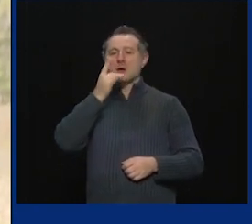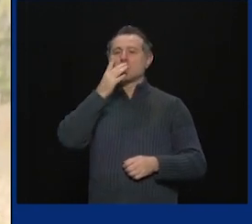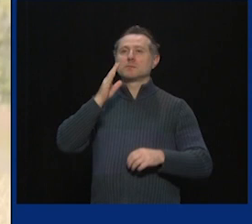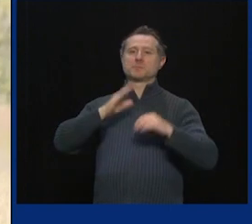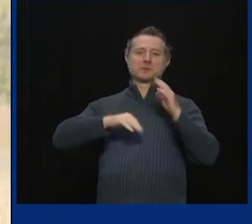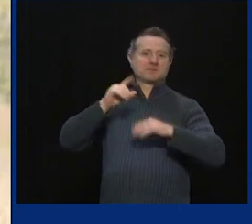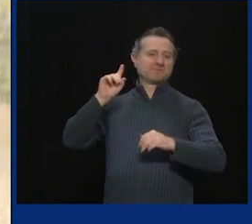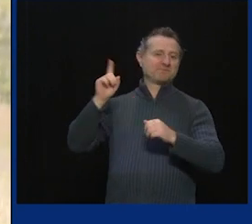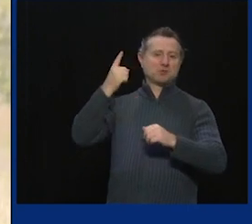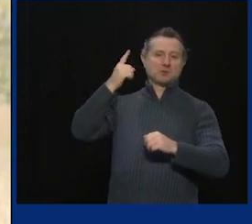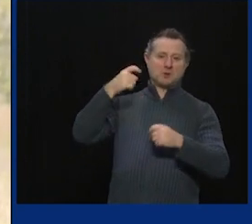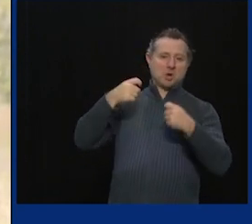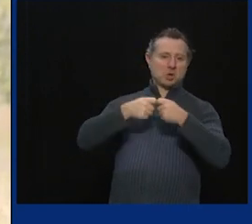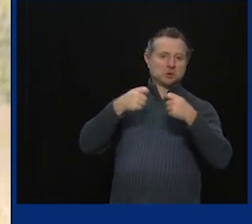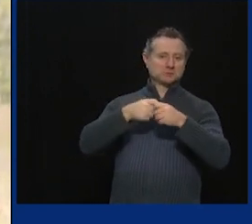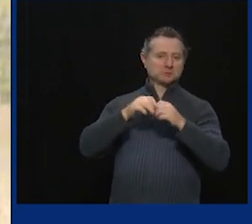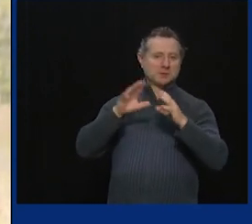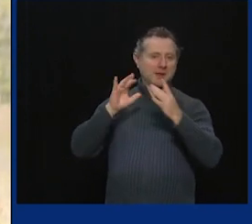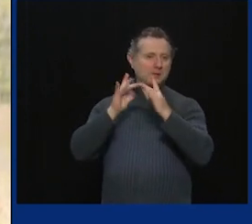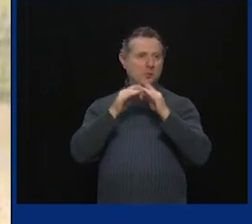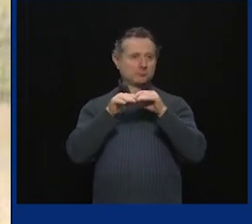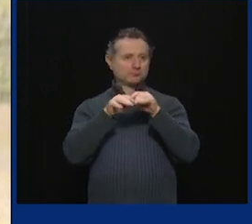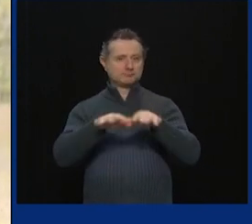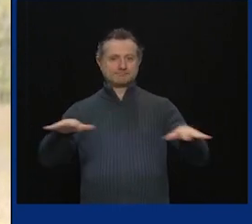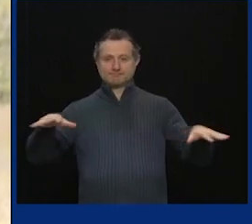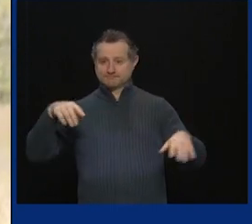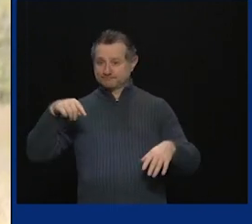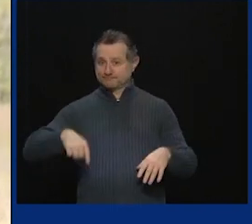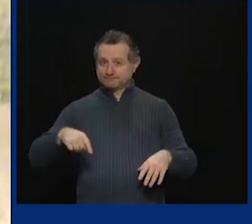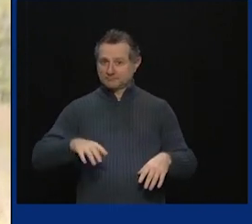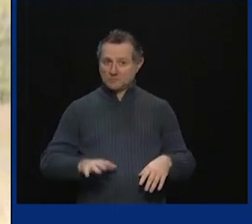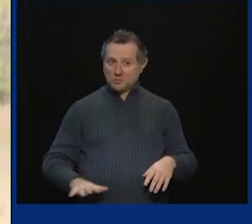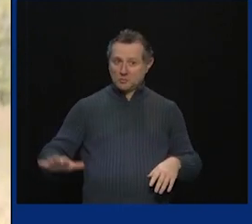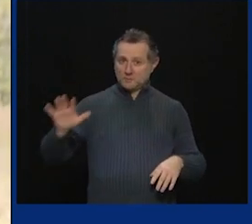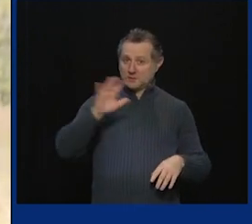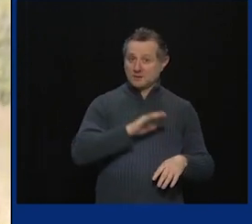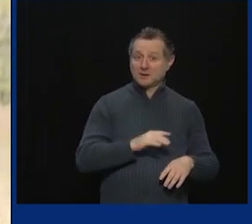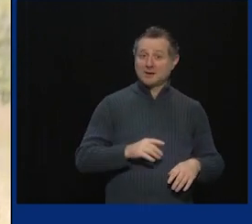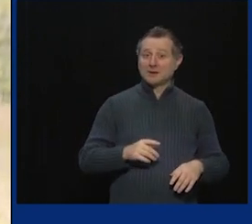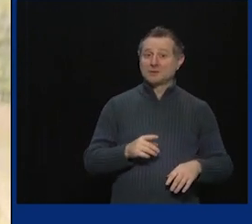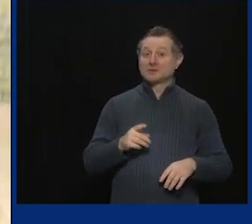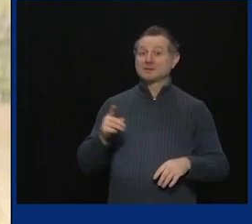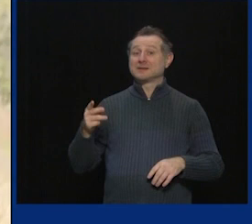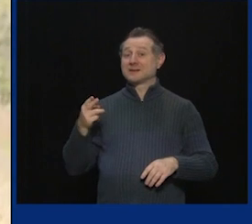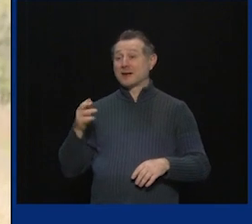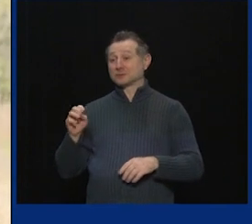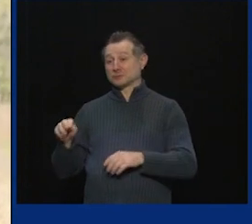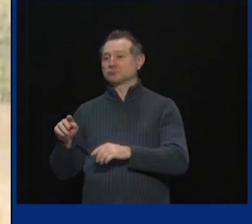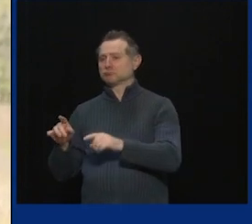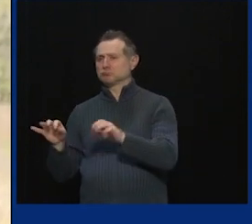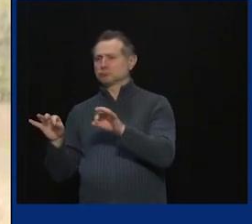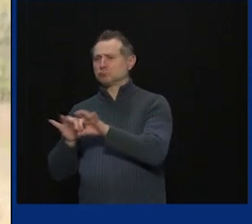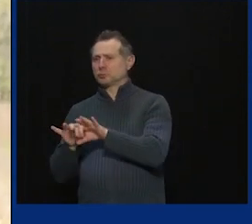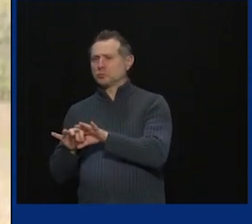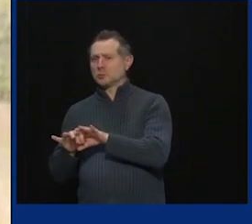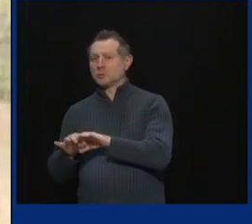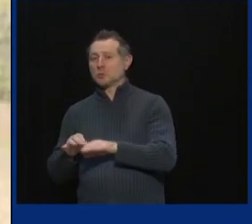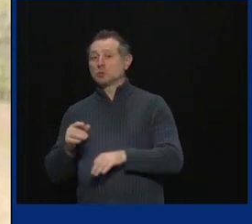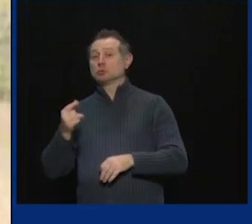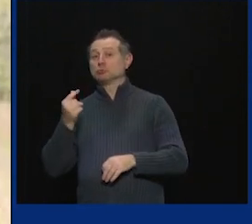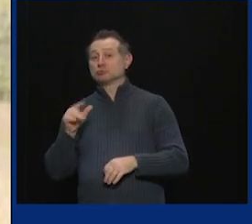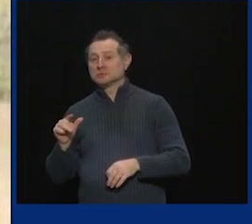really important. And green hydrogen is especially important. People like McKinsey talk